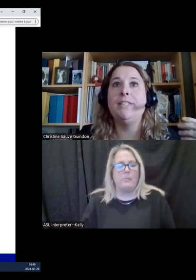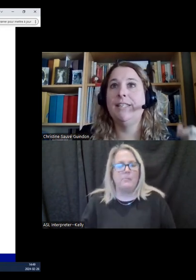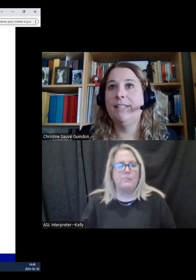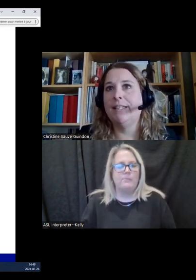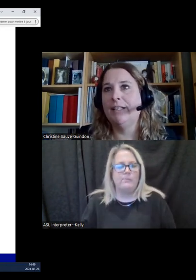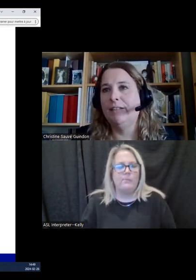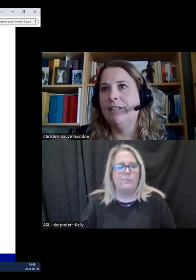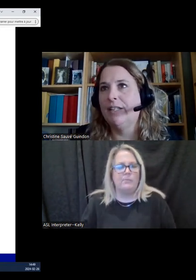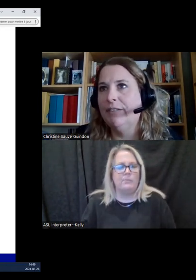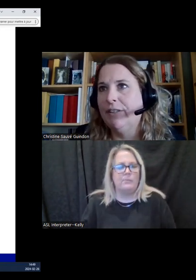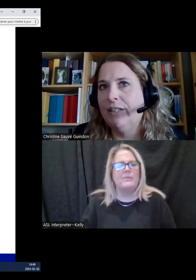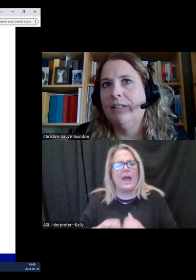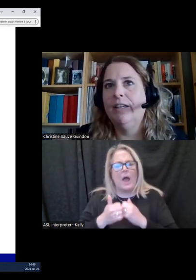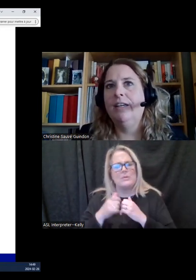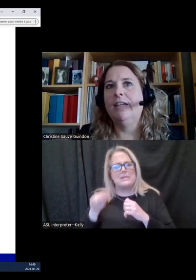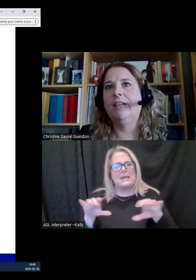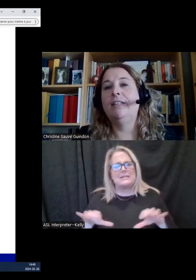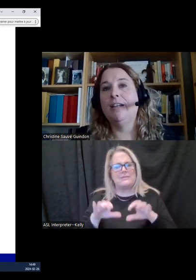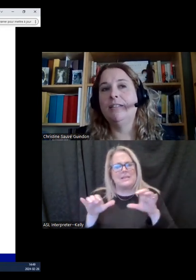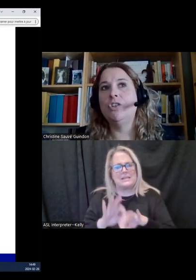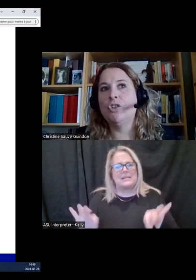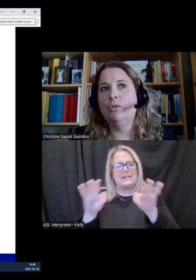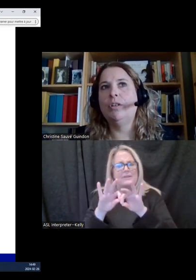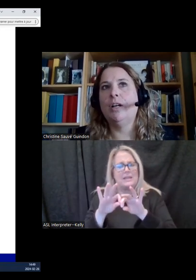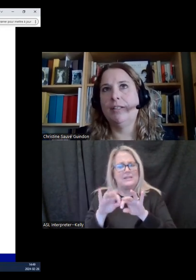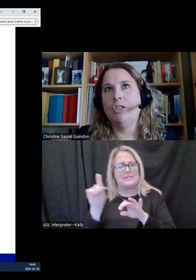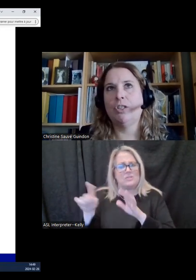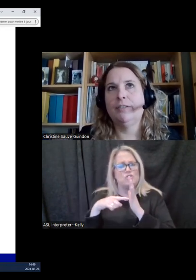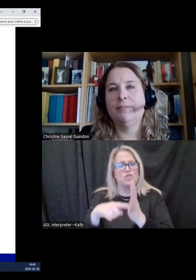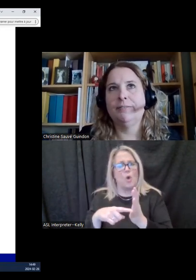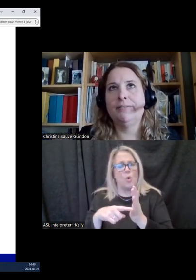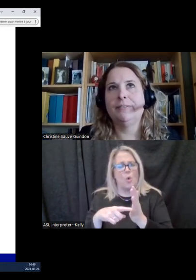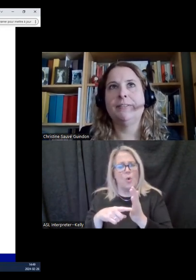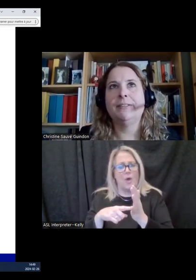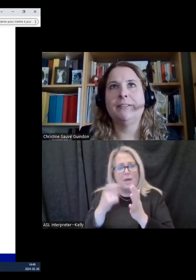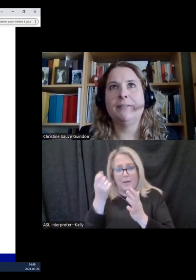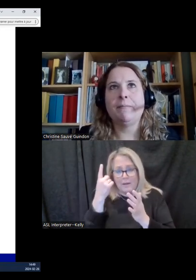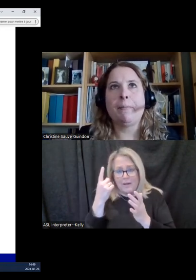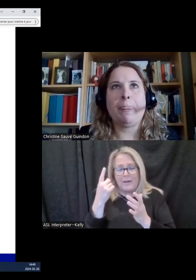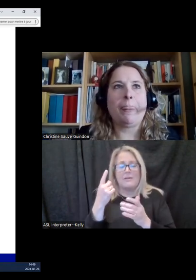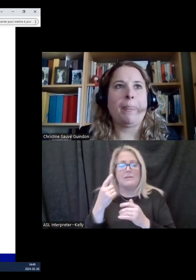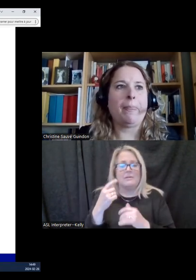How is this activity significant, and does it show cognition?